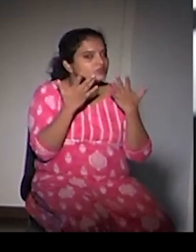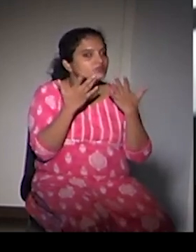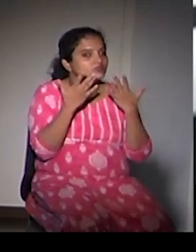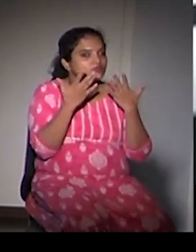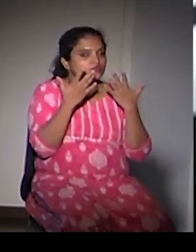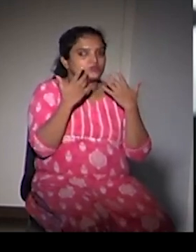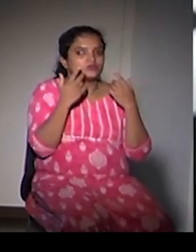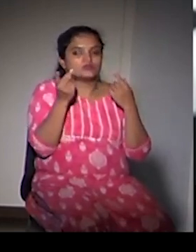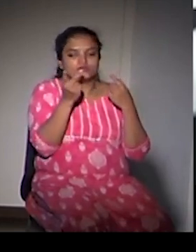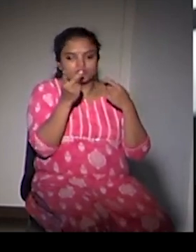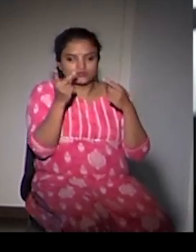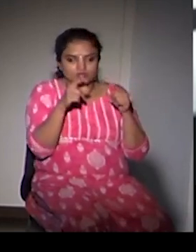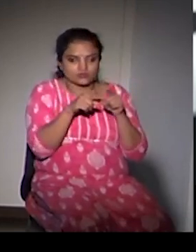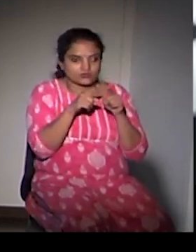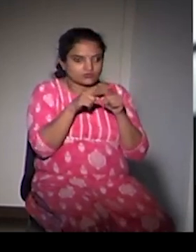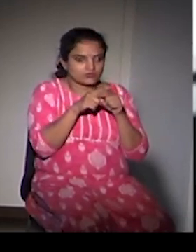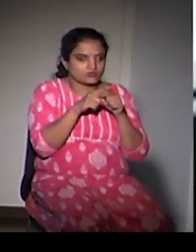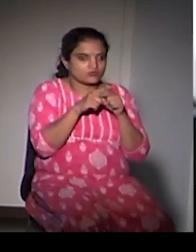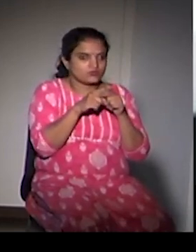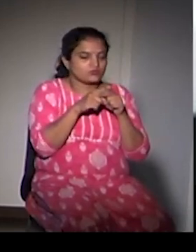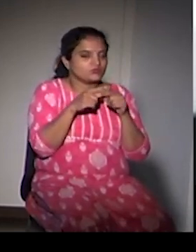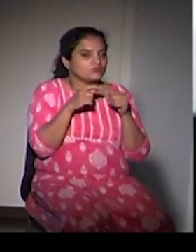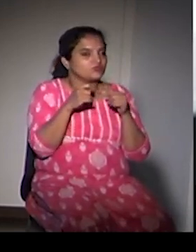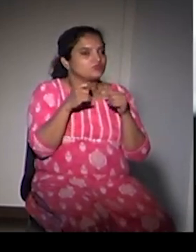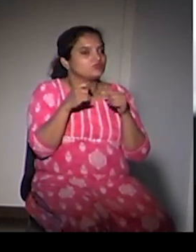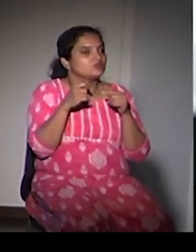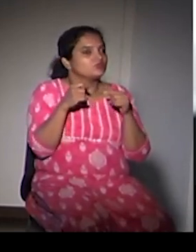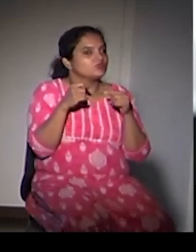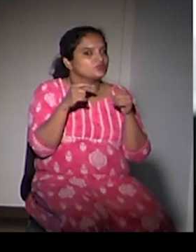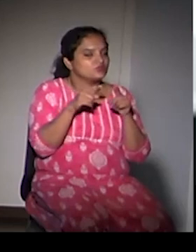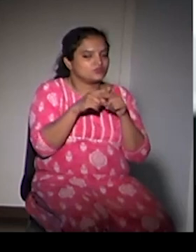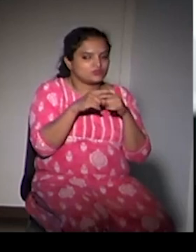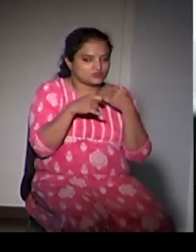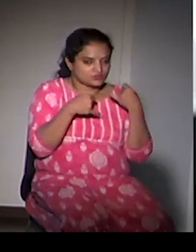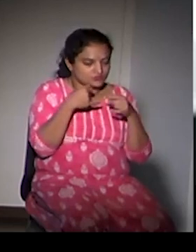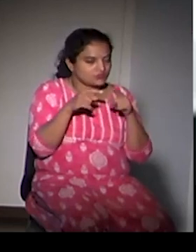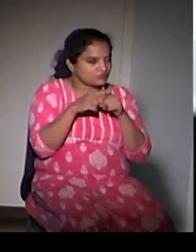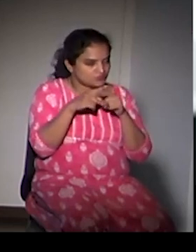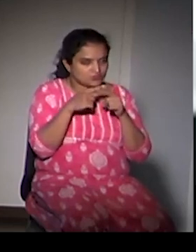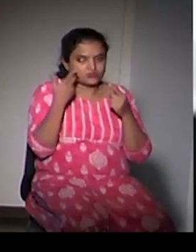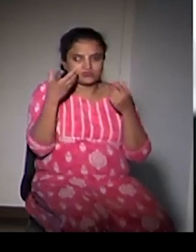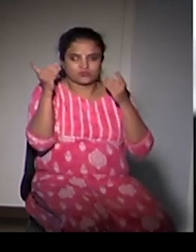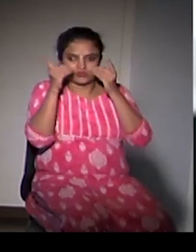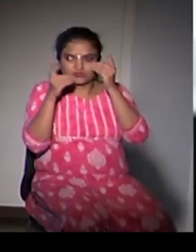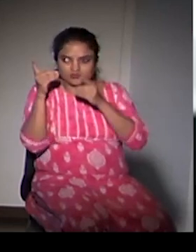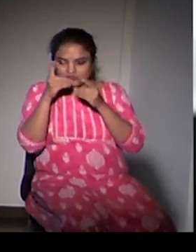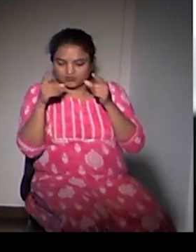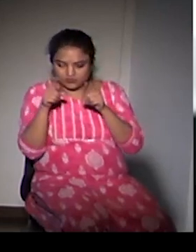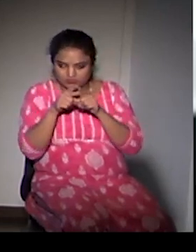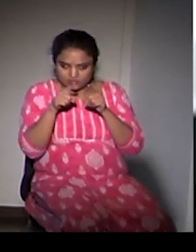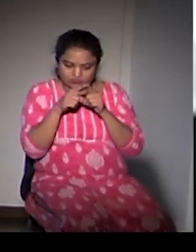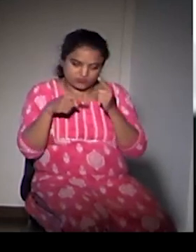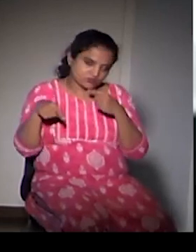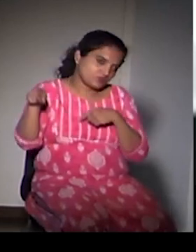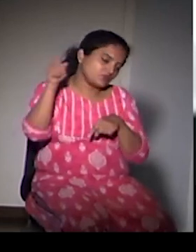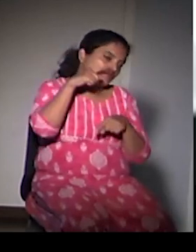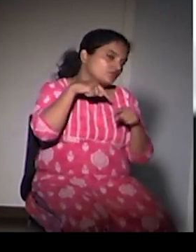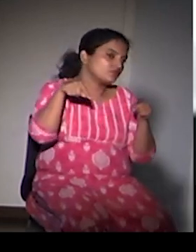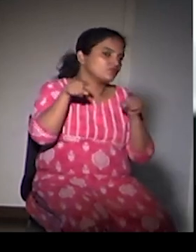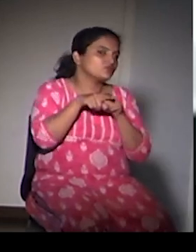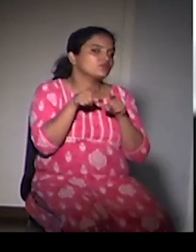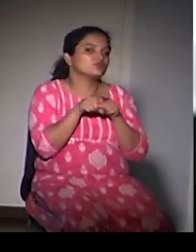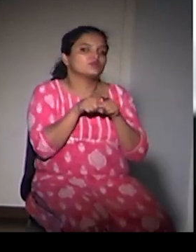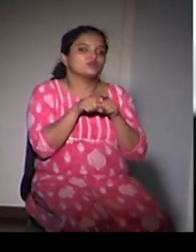rose bushes, the style of it is familiar, and you might well see designs like this on cotton